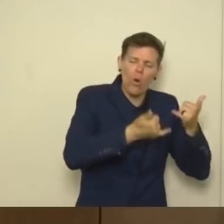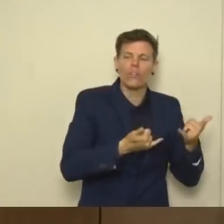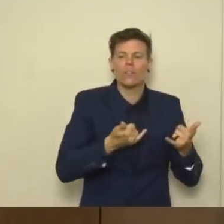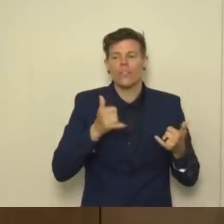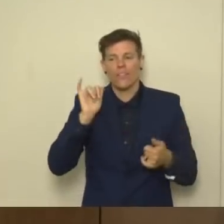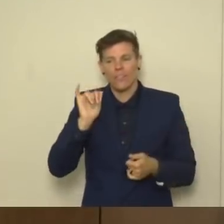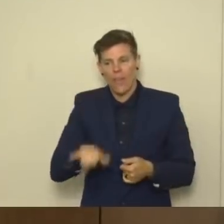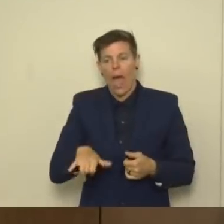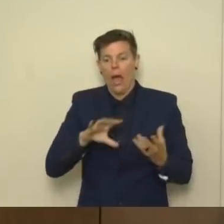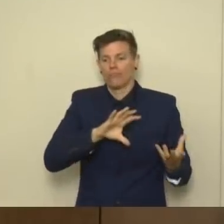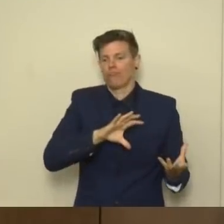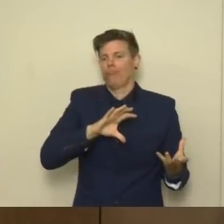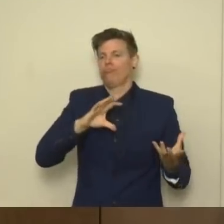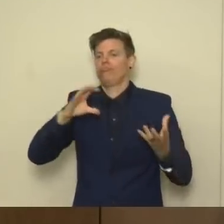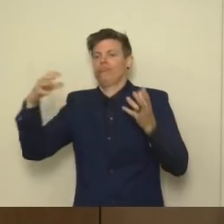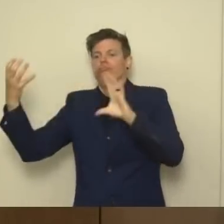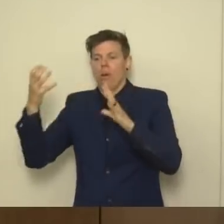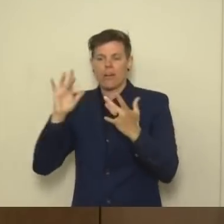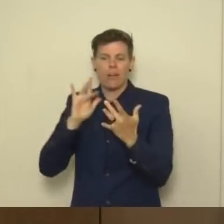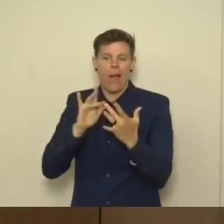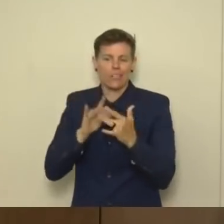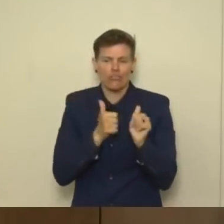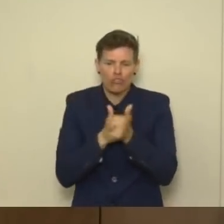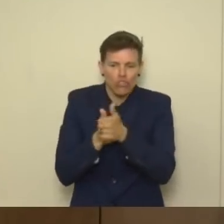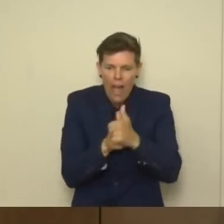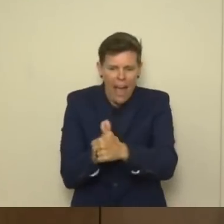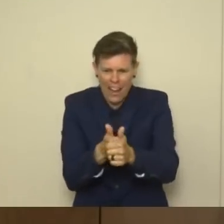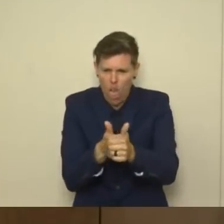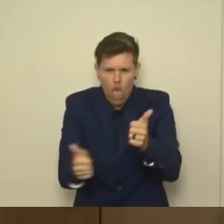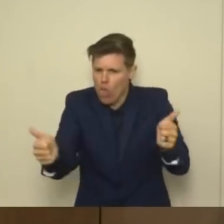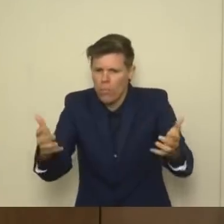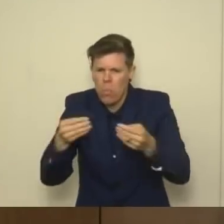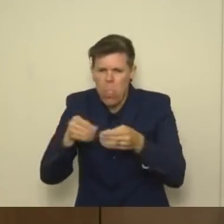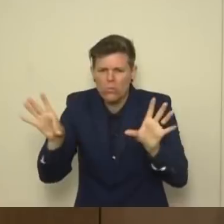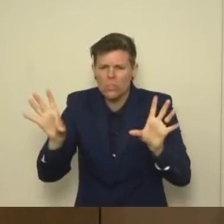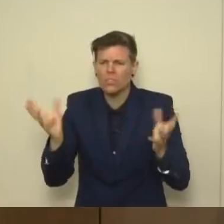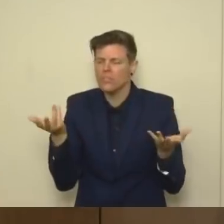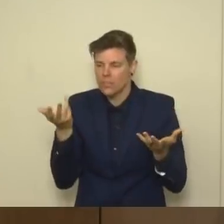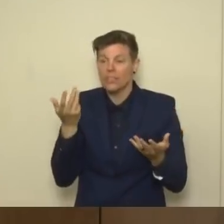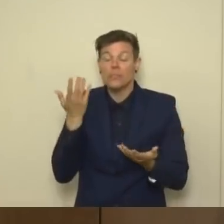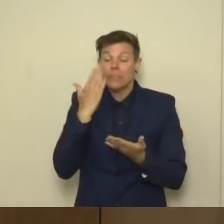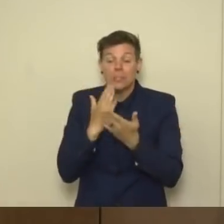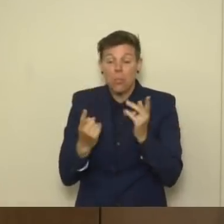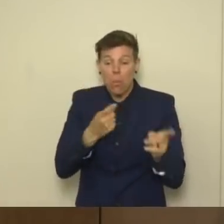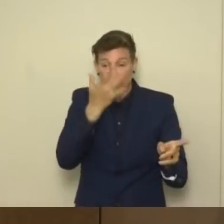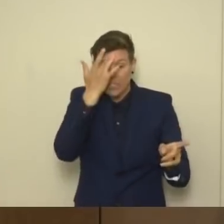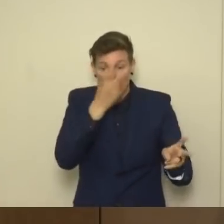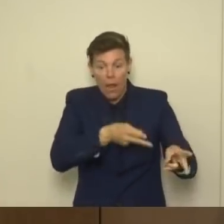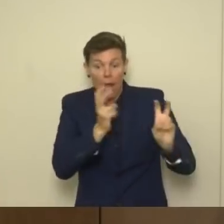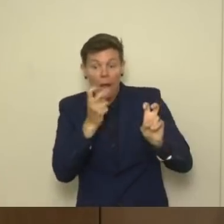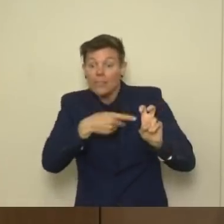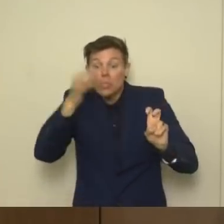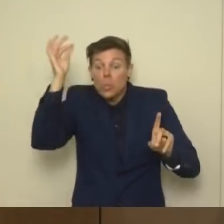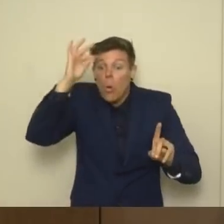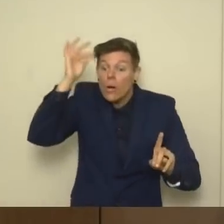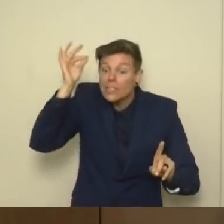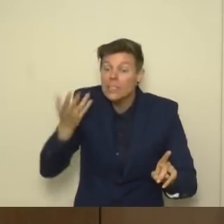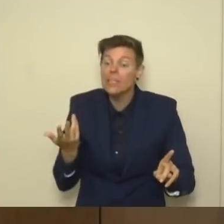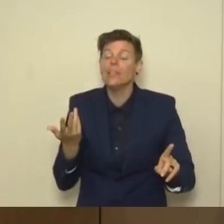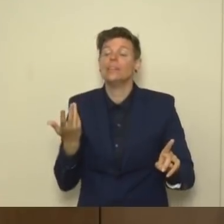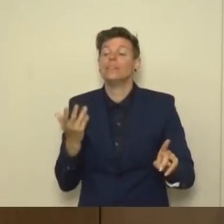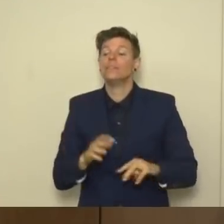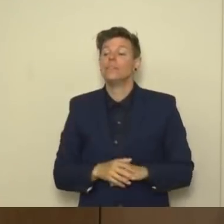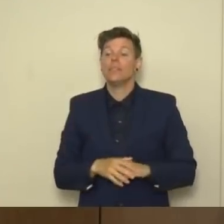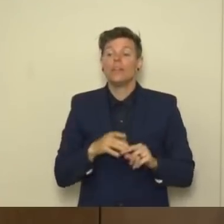attention immediately in a situation not to get it, or worse, we can't find you. And you don't know that